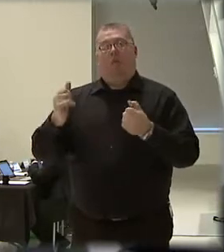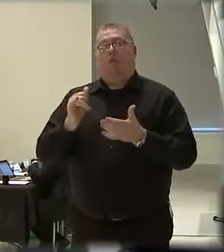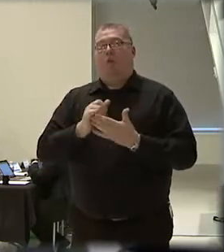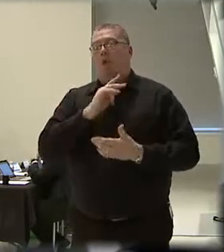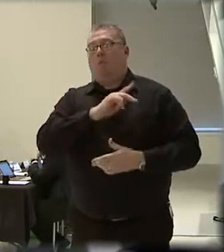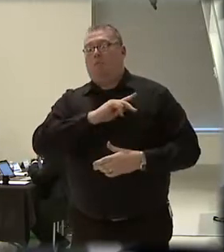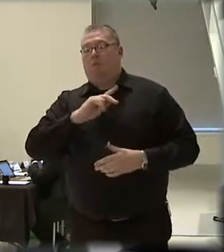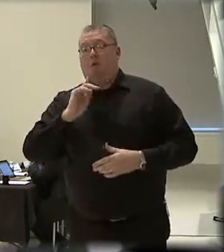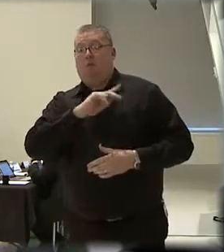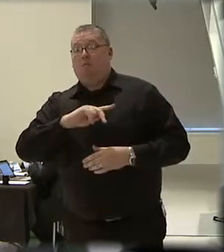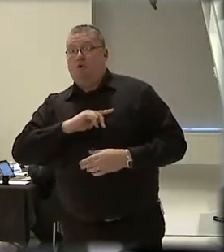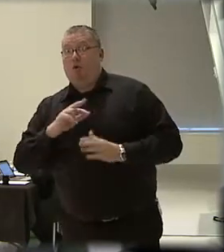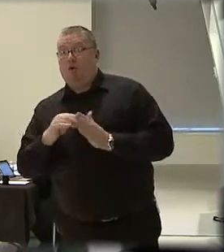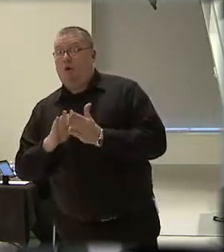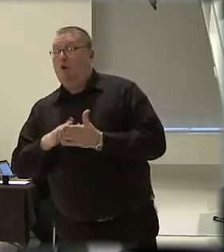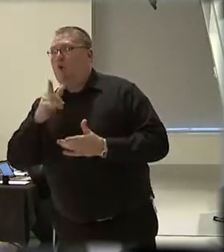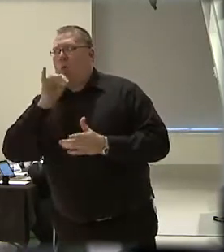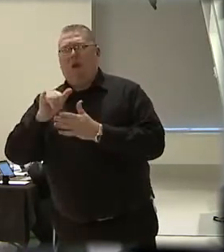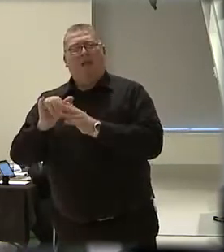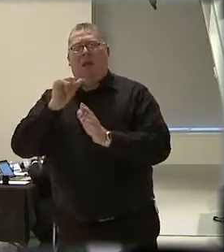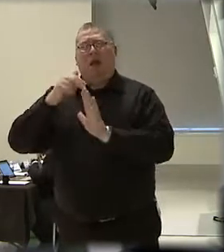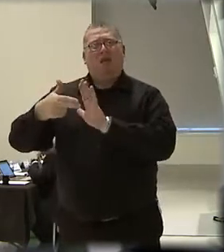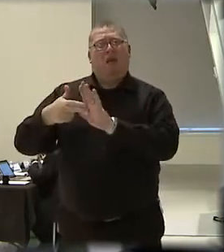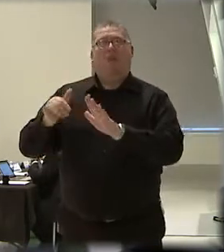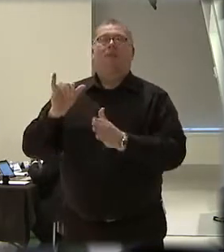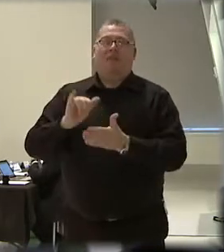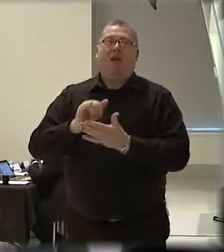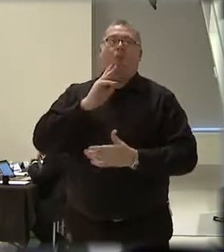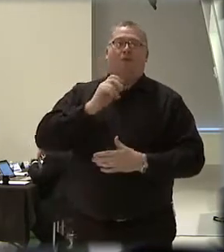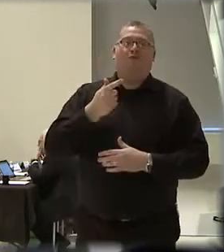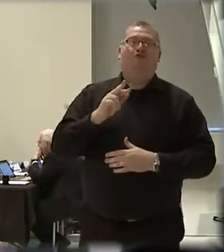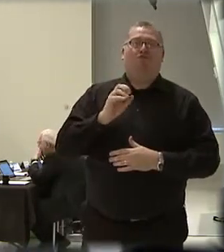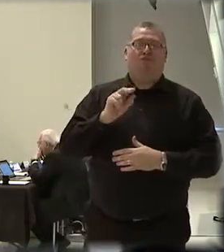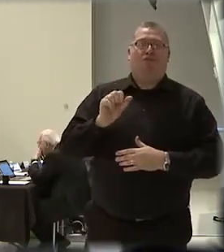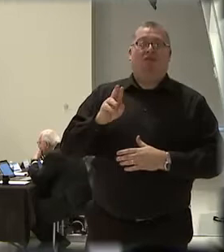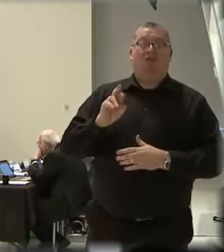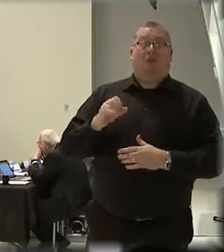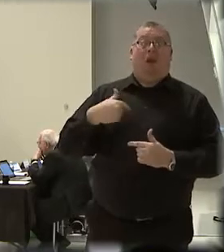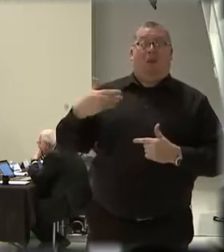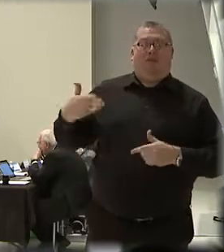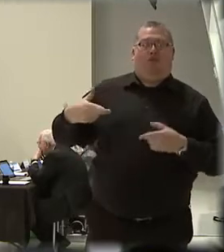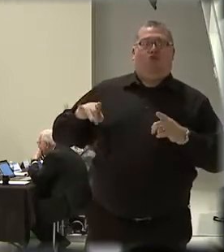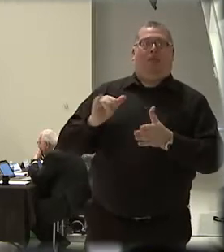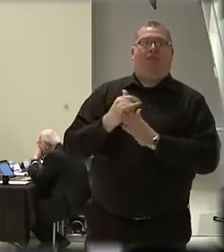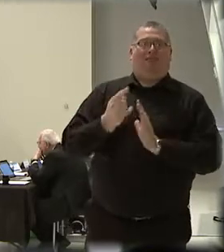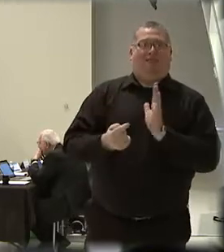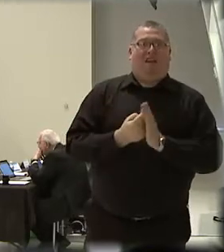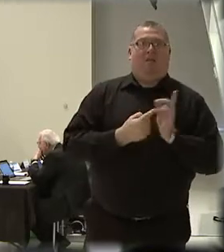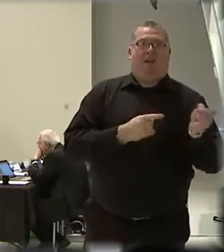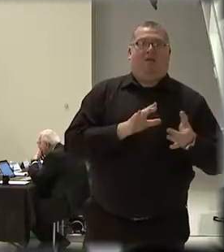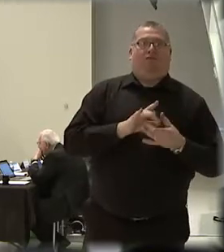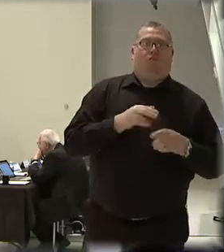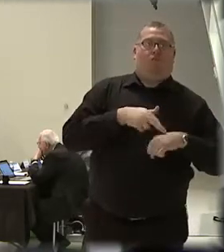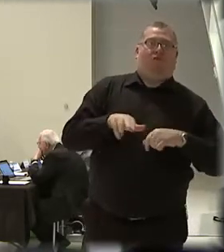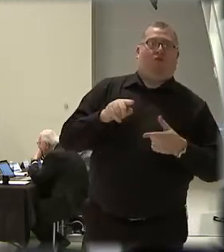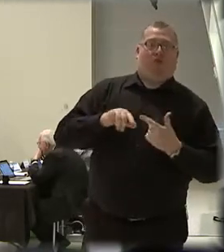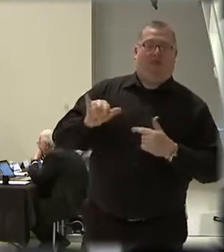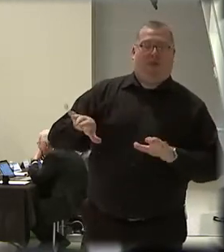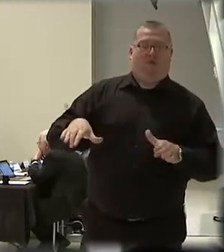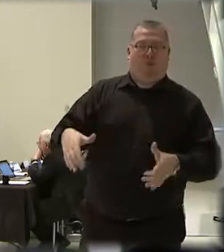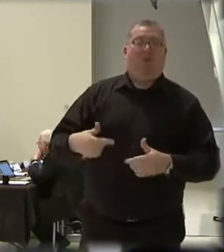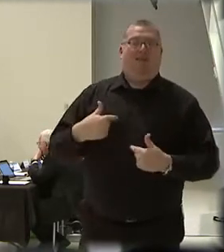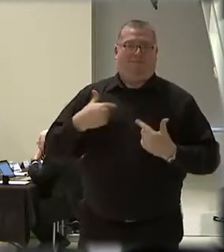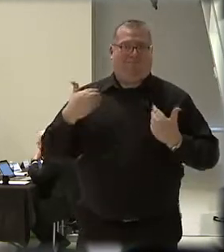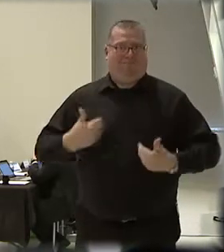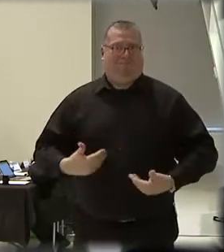That's Greensboro. So I worked in that and lived through that. Also in 2013, the